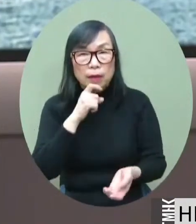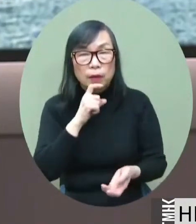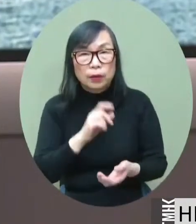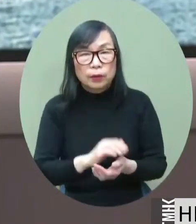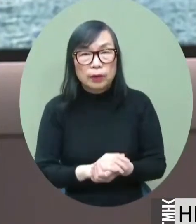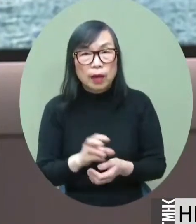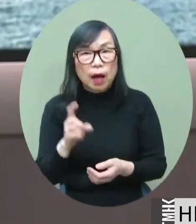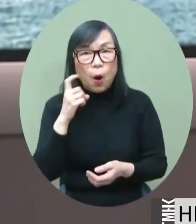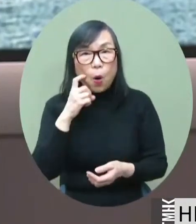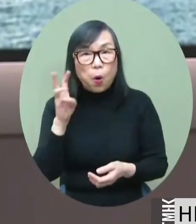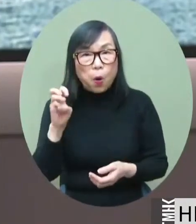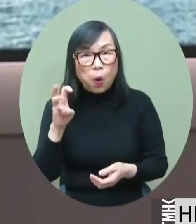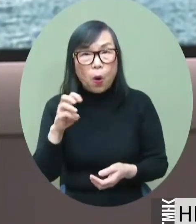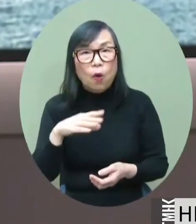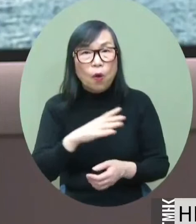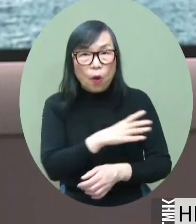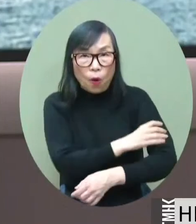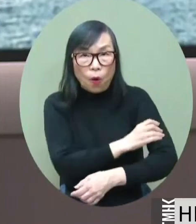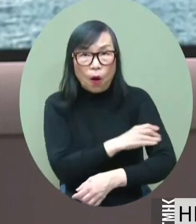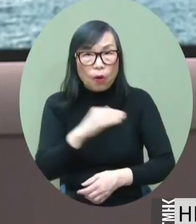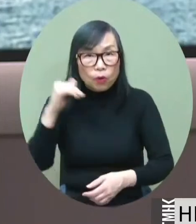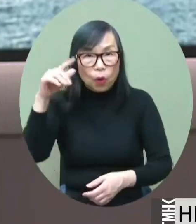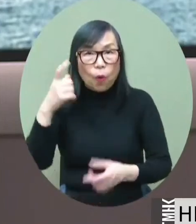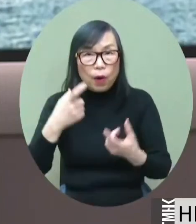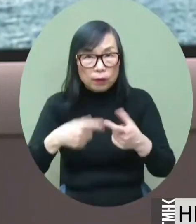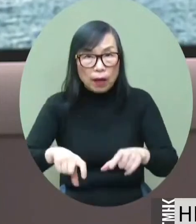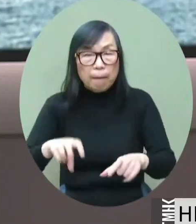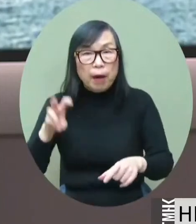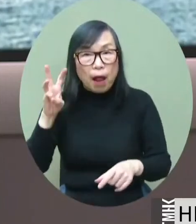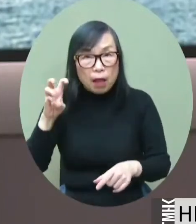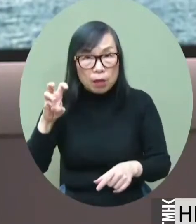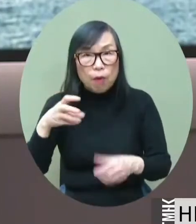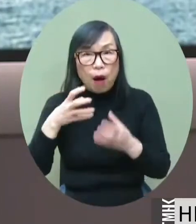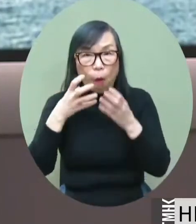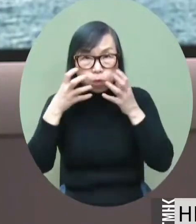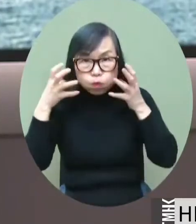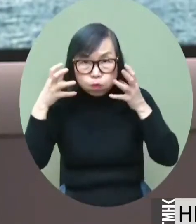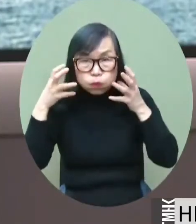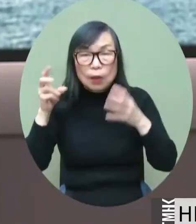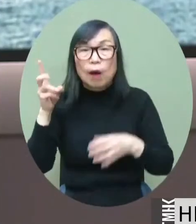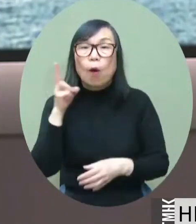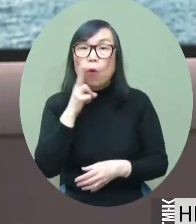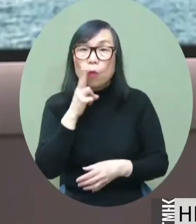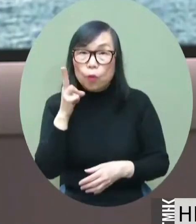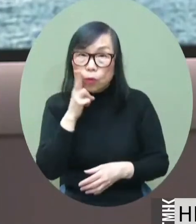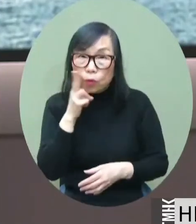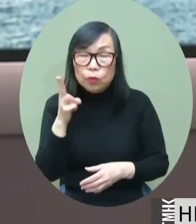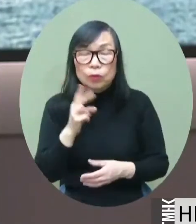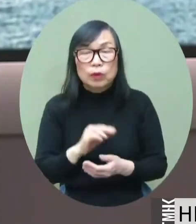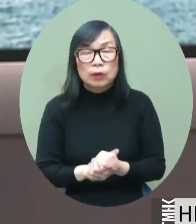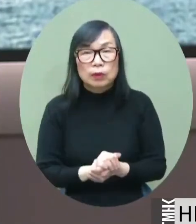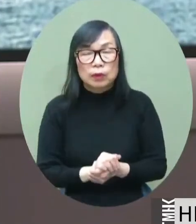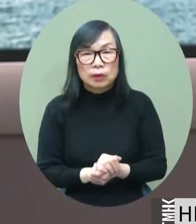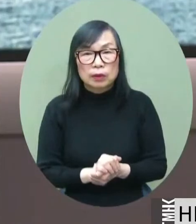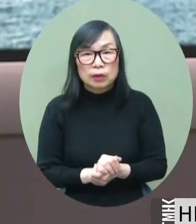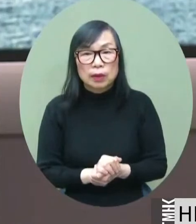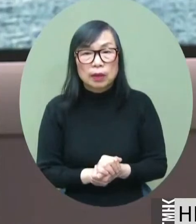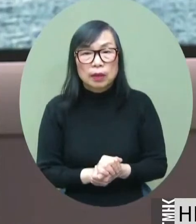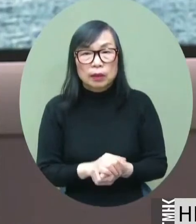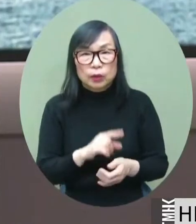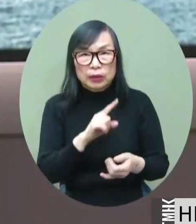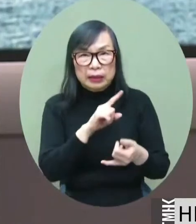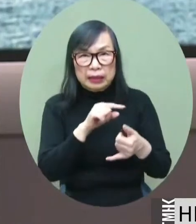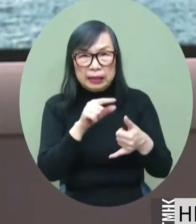the patient is a chronic patient. He's suffering from proteinuria, diabetes, hypertension. He